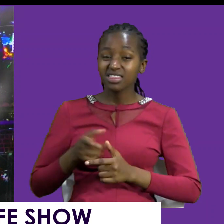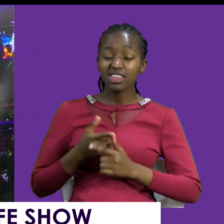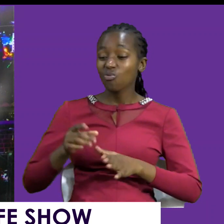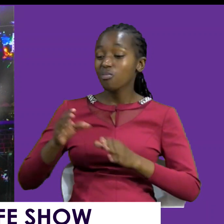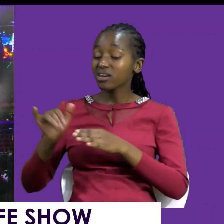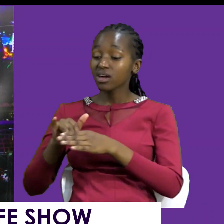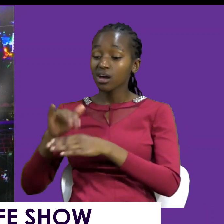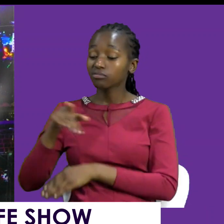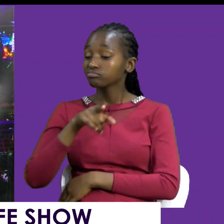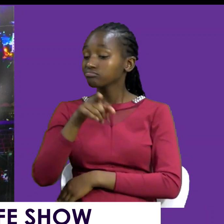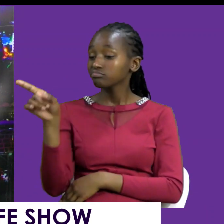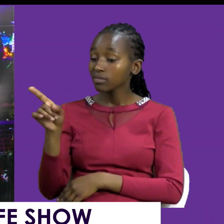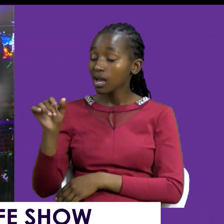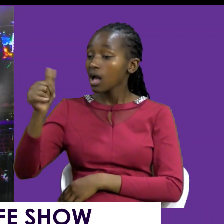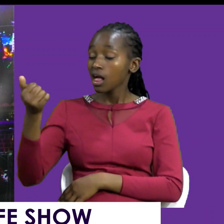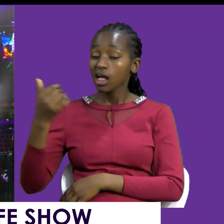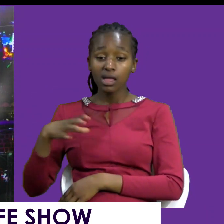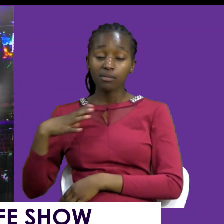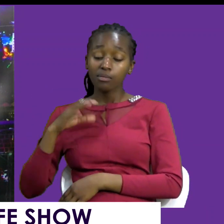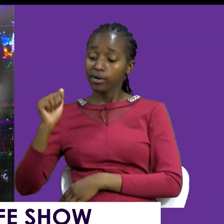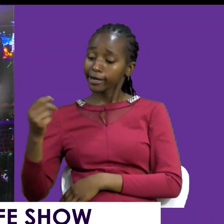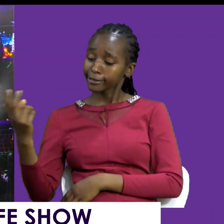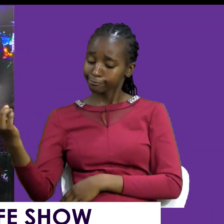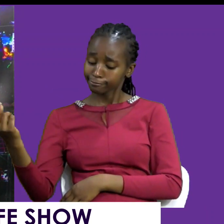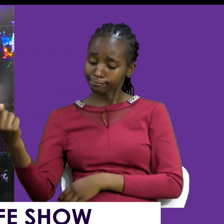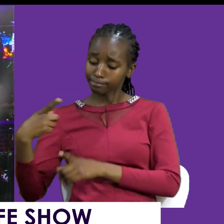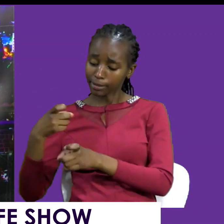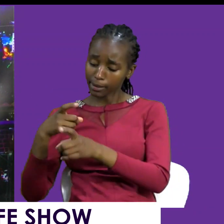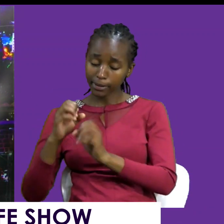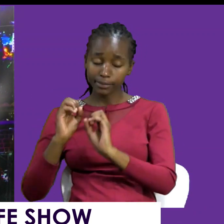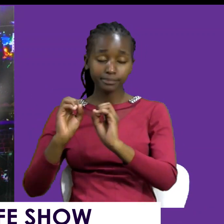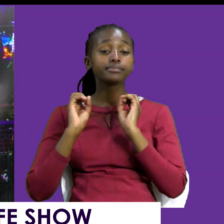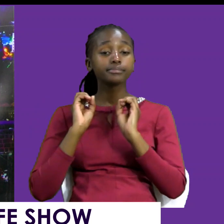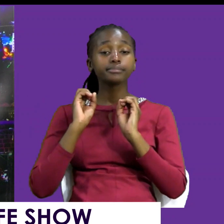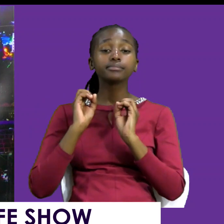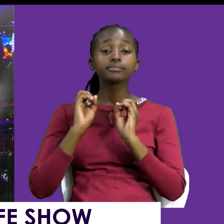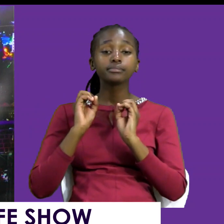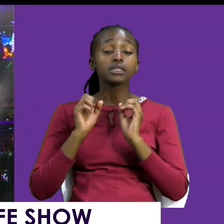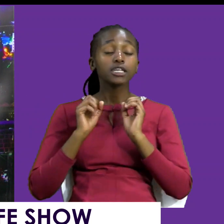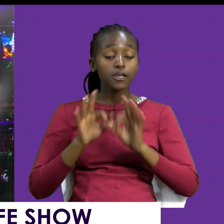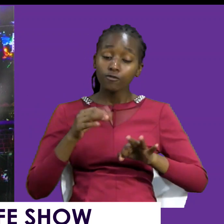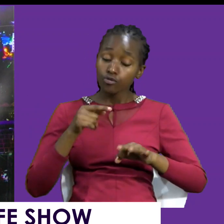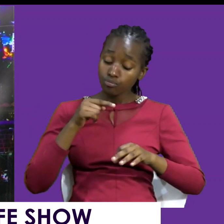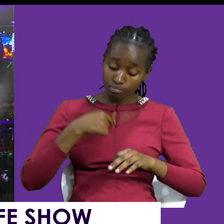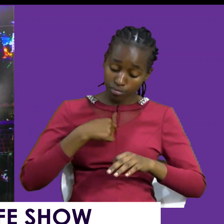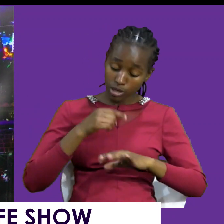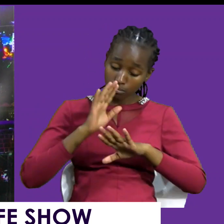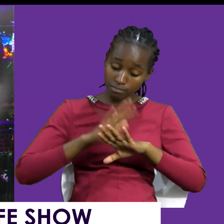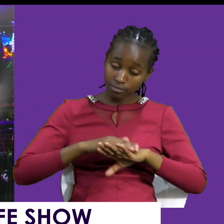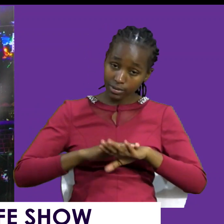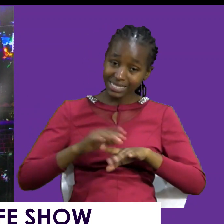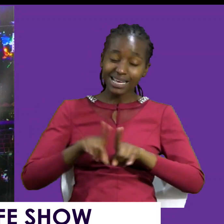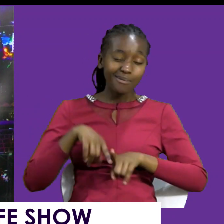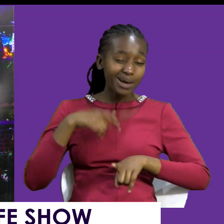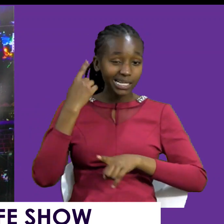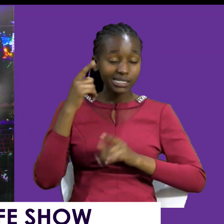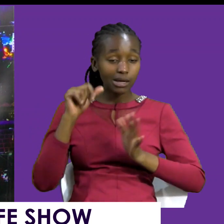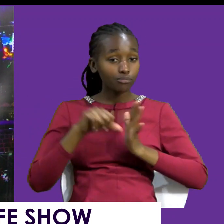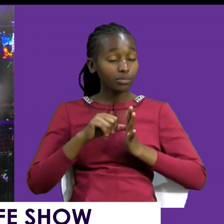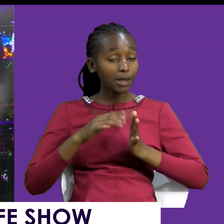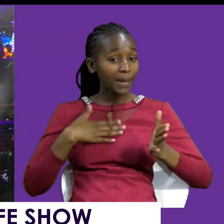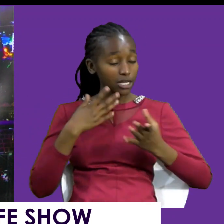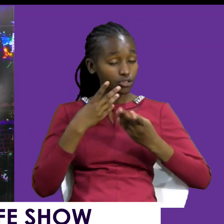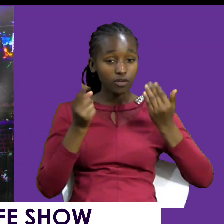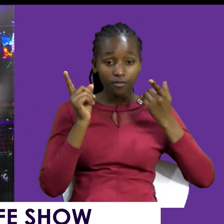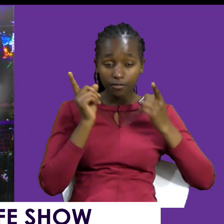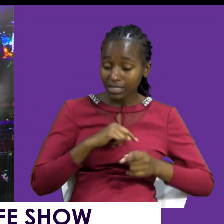a good spouse, for lack of a better word. You will find yourself attracting the right people in your life. By the